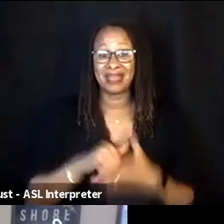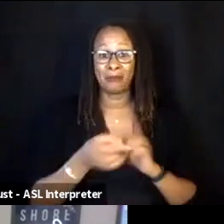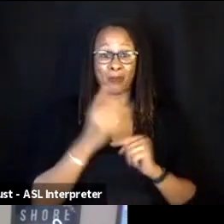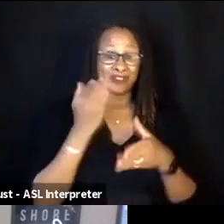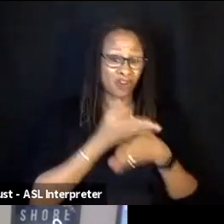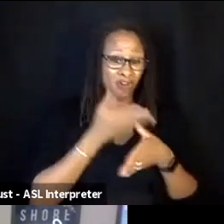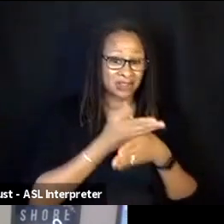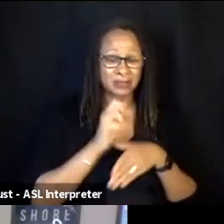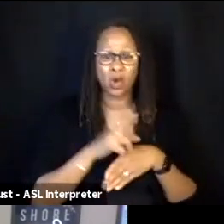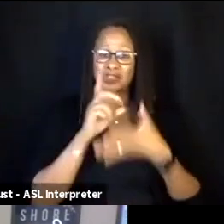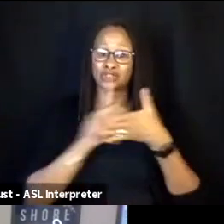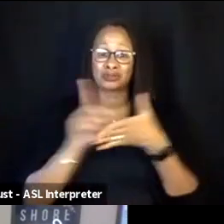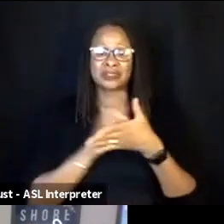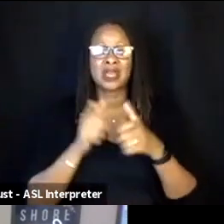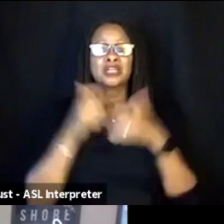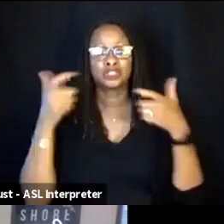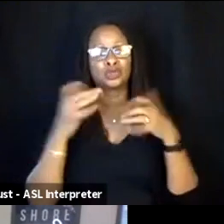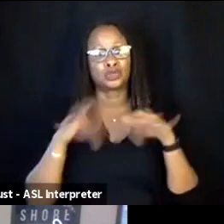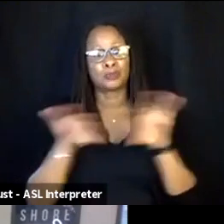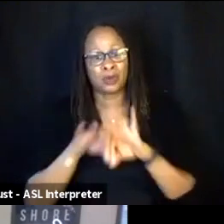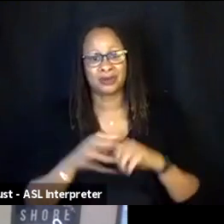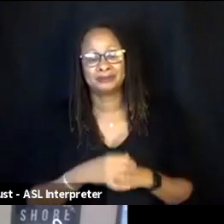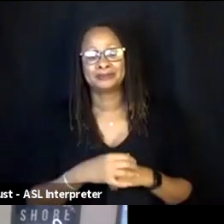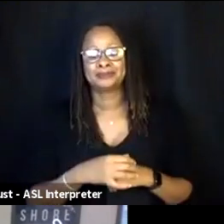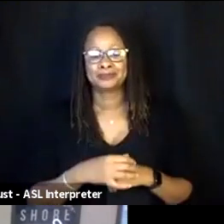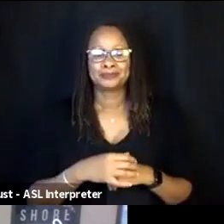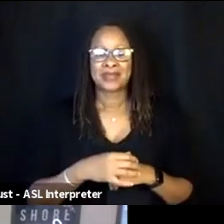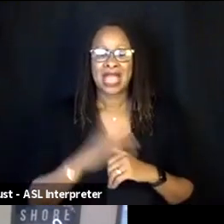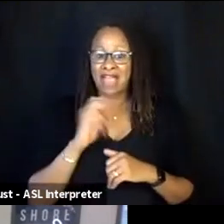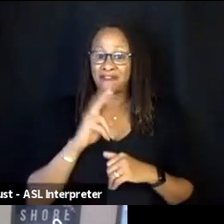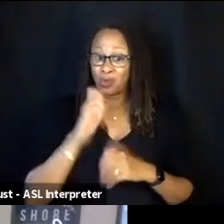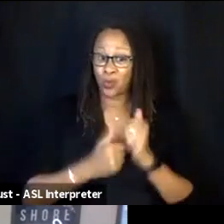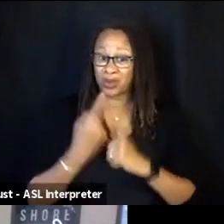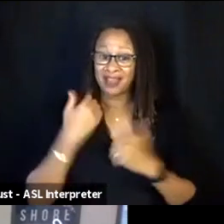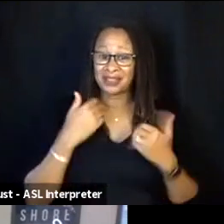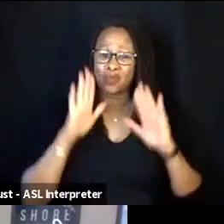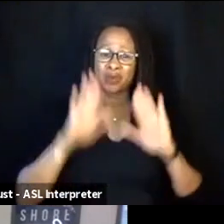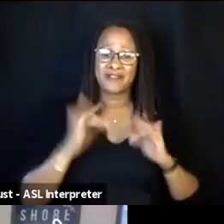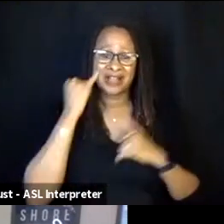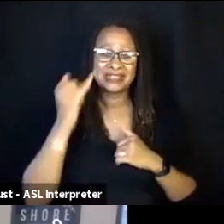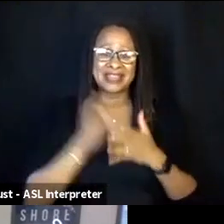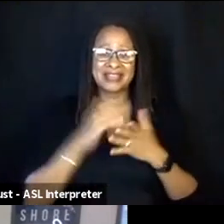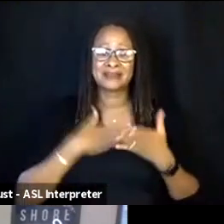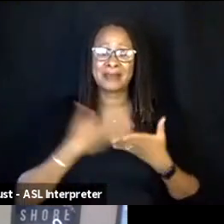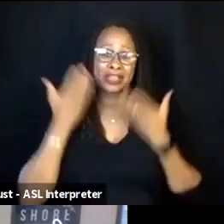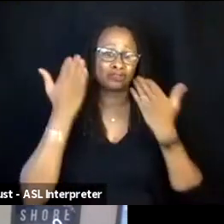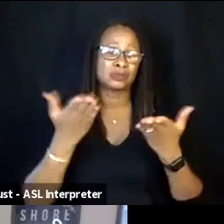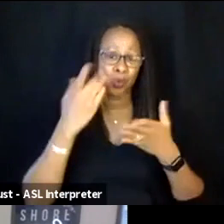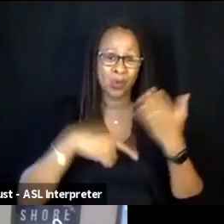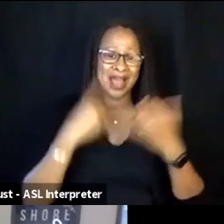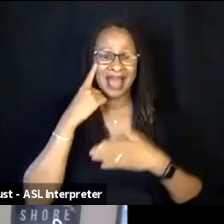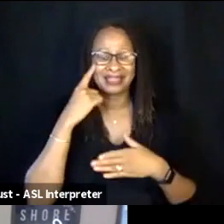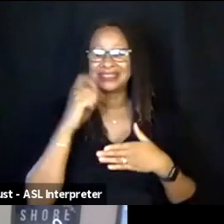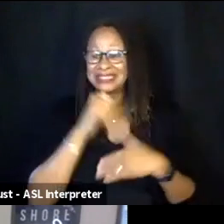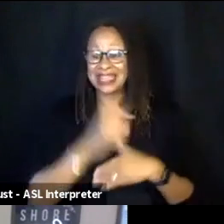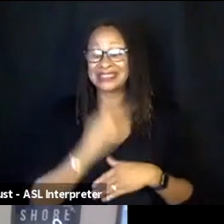or discrimination was hugely important. So I think everyone has such great ideas, and I think just that's my contribution to what I think isn't